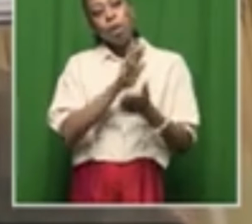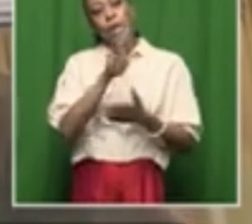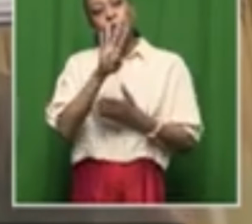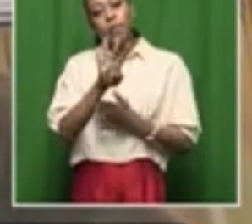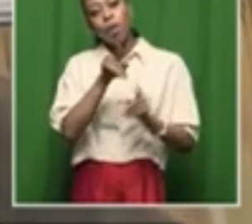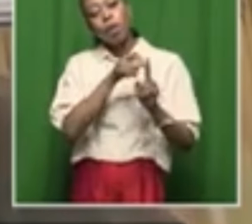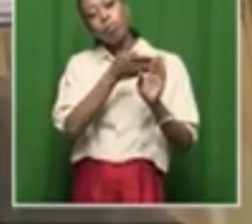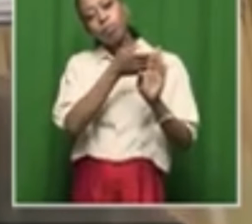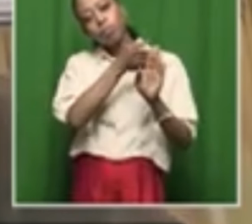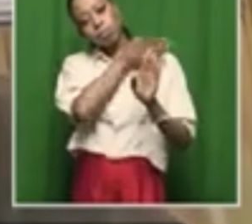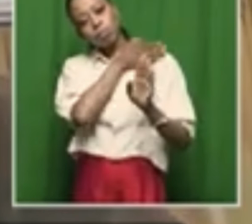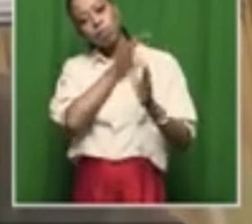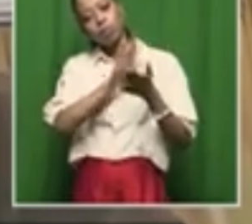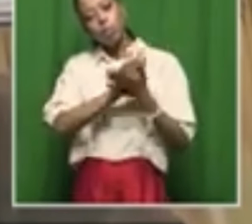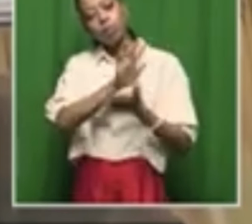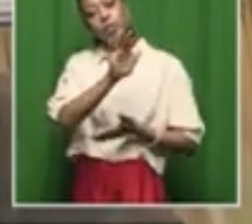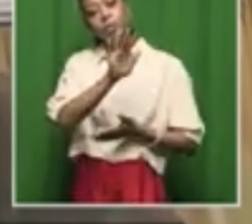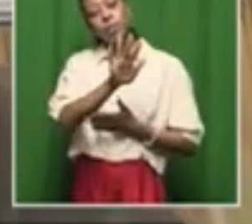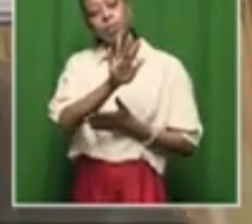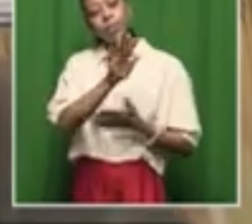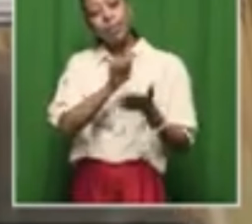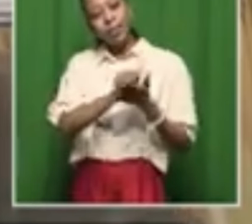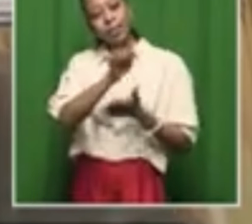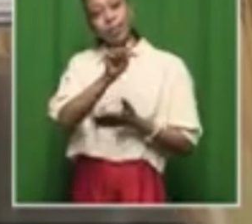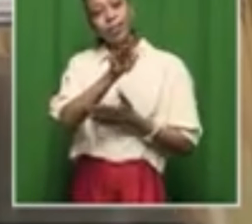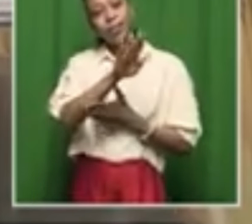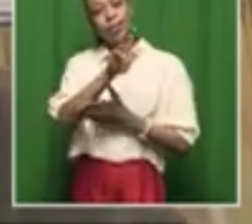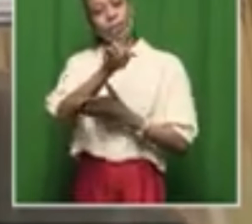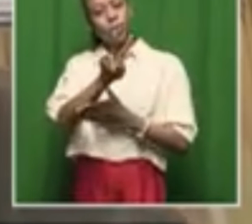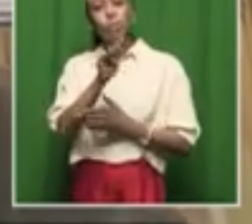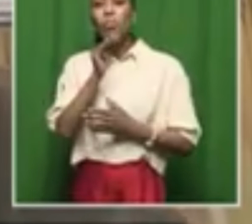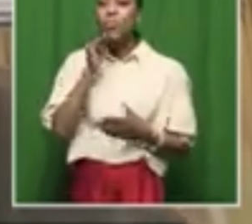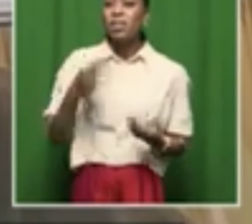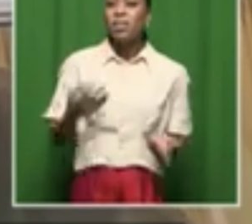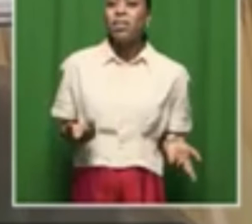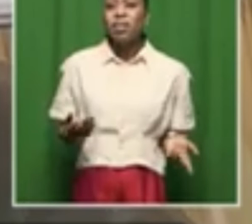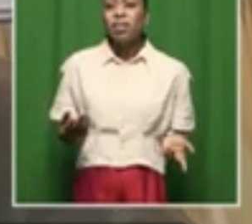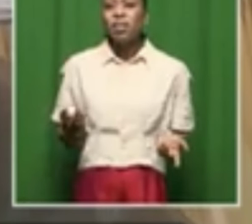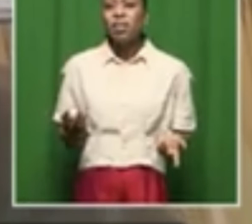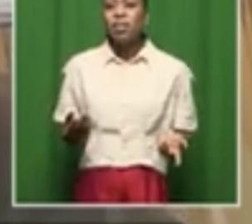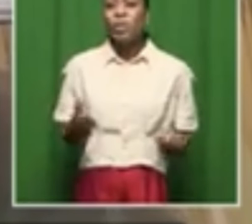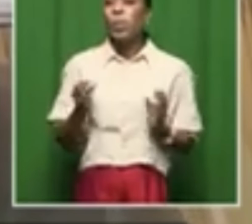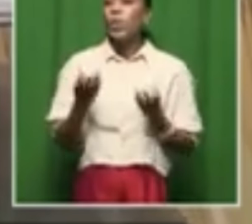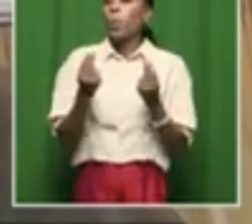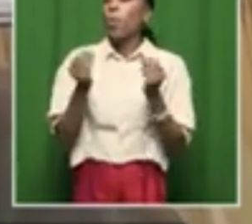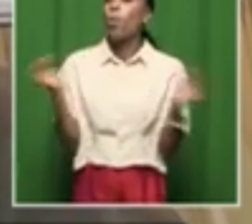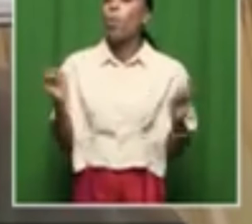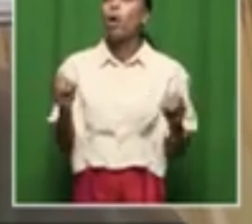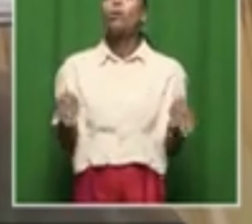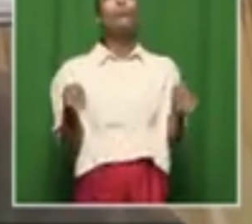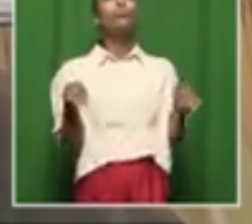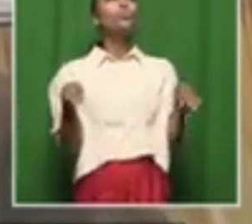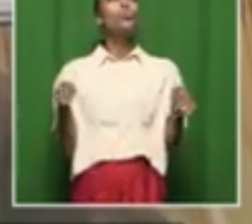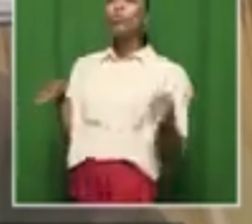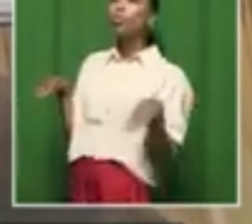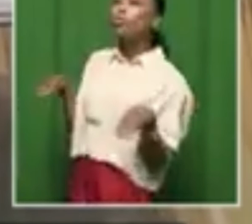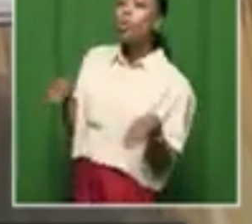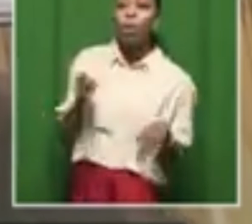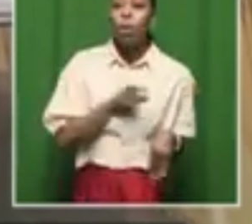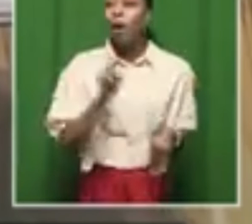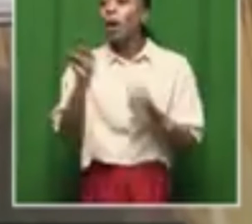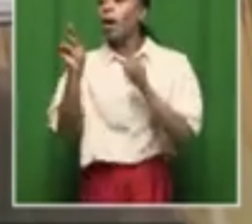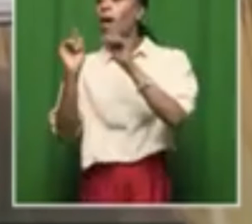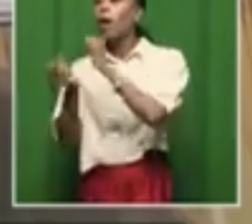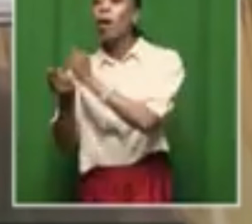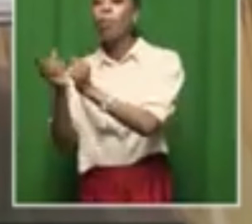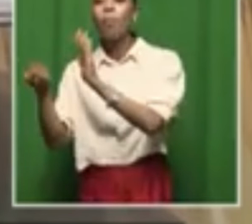up to 1652. So it's not that there's nothing happening, simply because here and there we